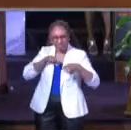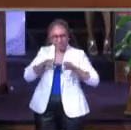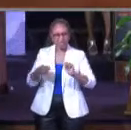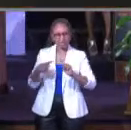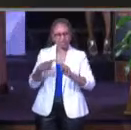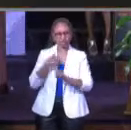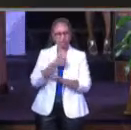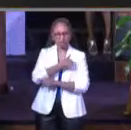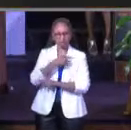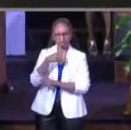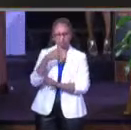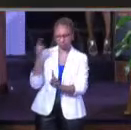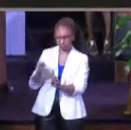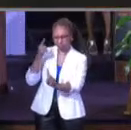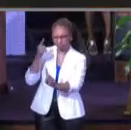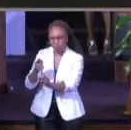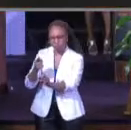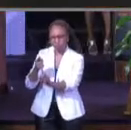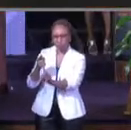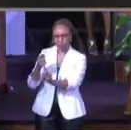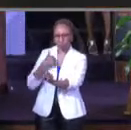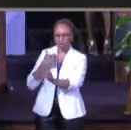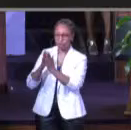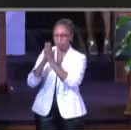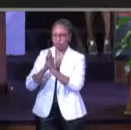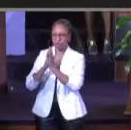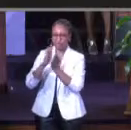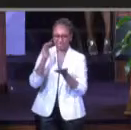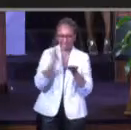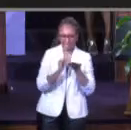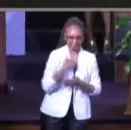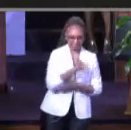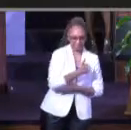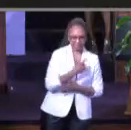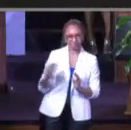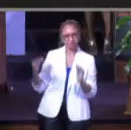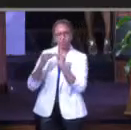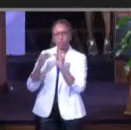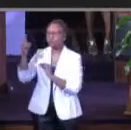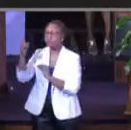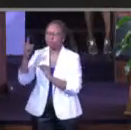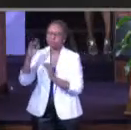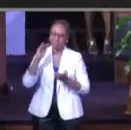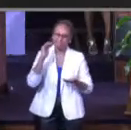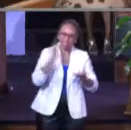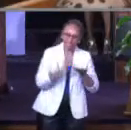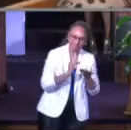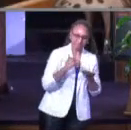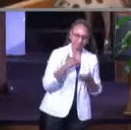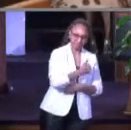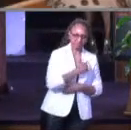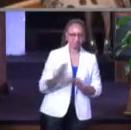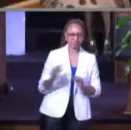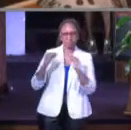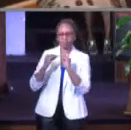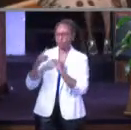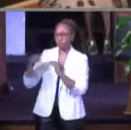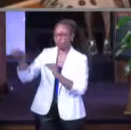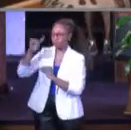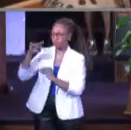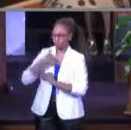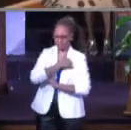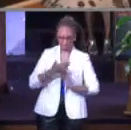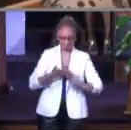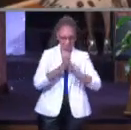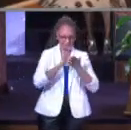because our ultimate prayer is less of us and more of you, and less of us and more of you, and may we decrease so that